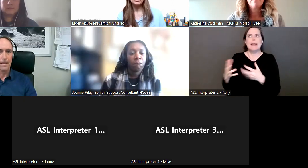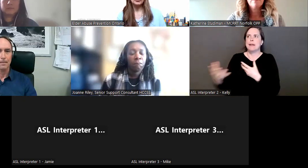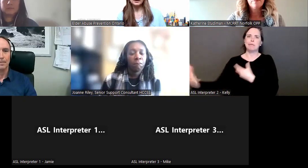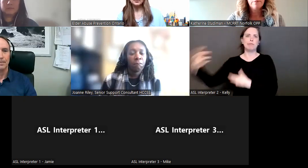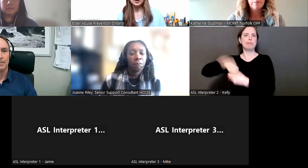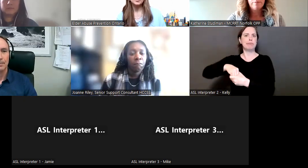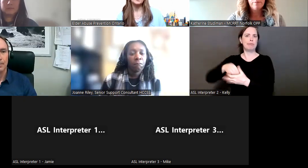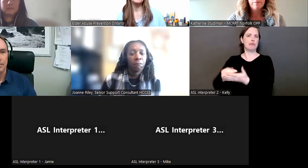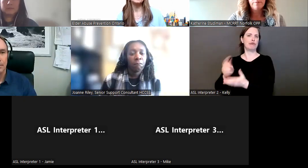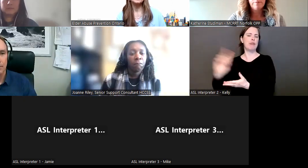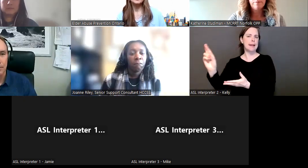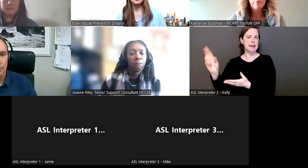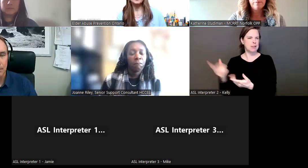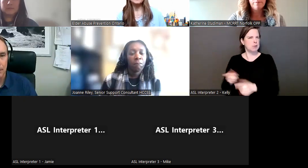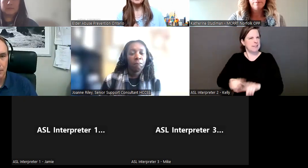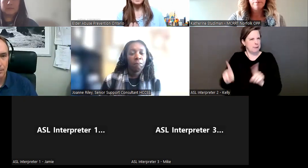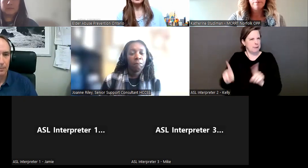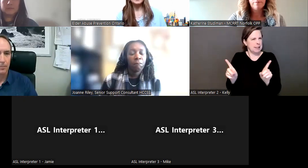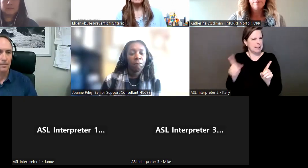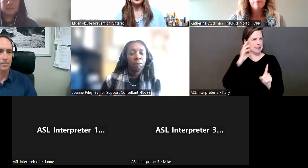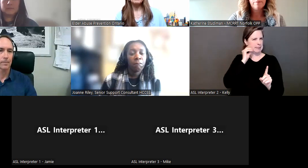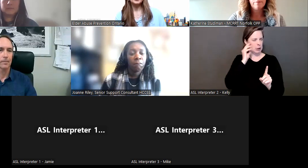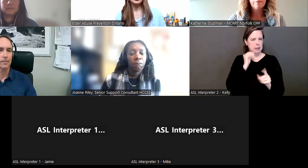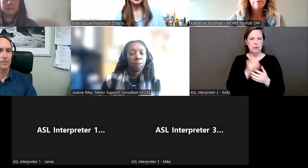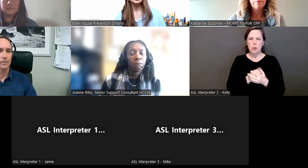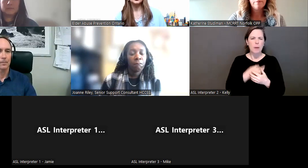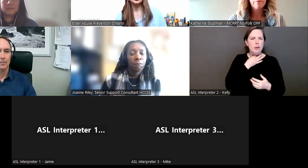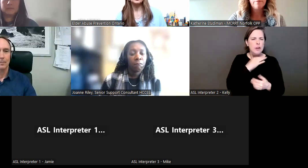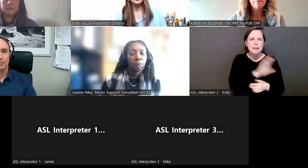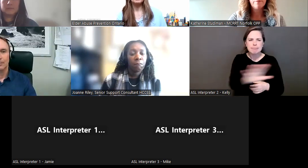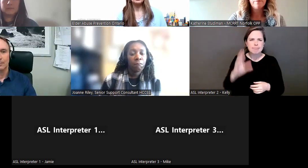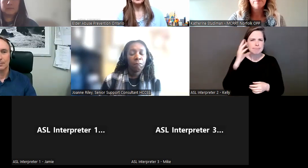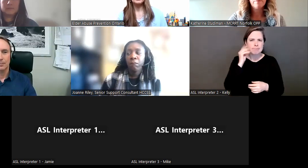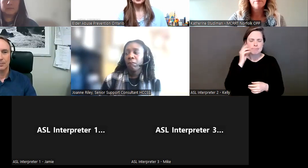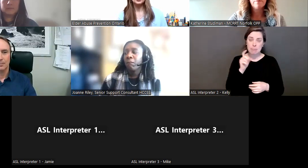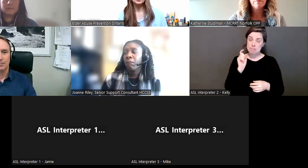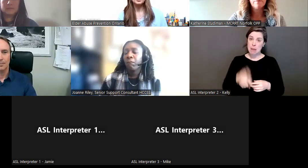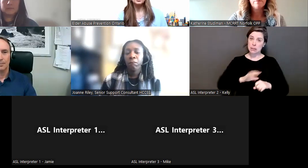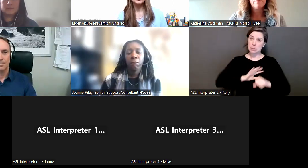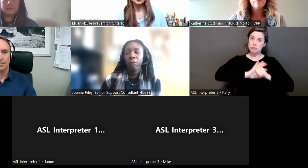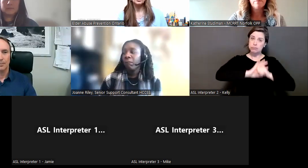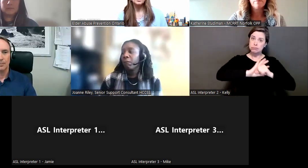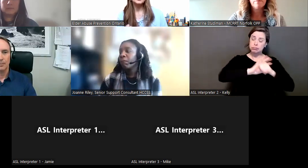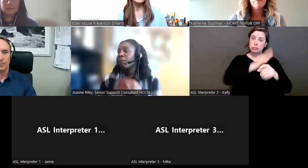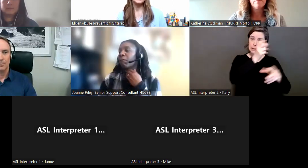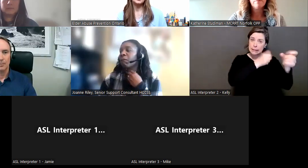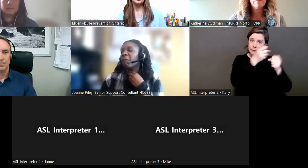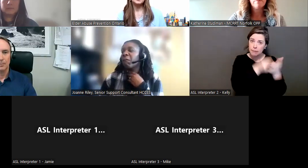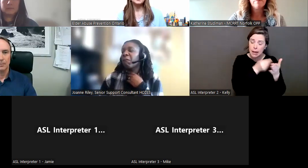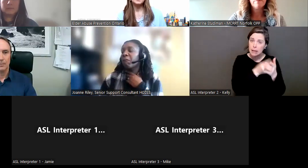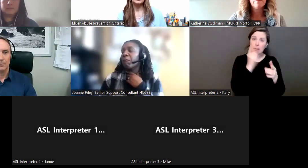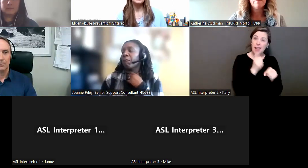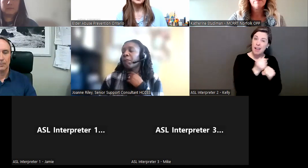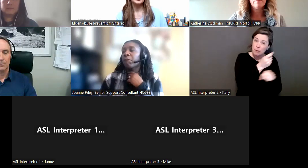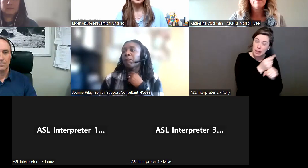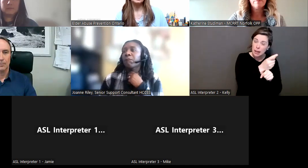find that for everybody, do you have to advocate for that funding or continuation of that program every year, or is there that